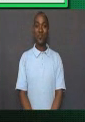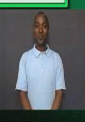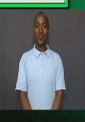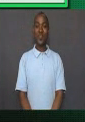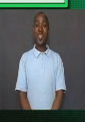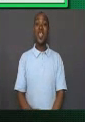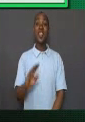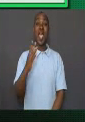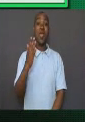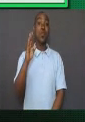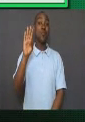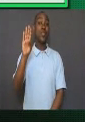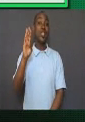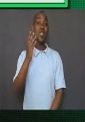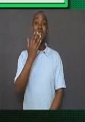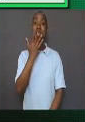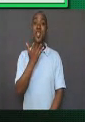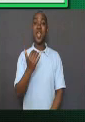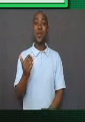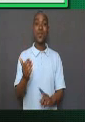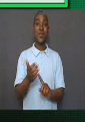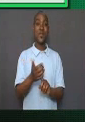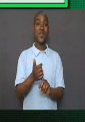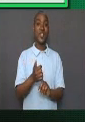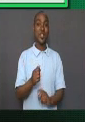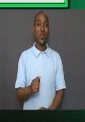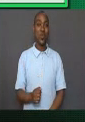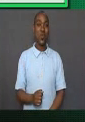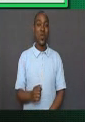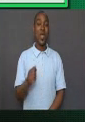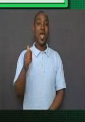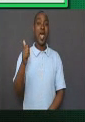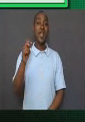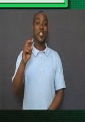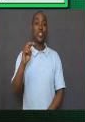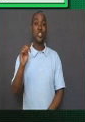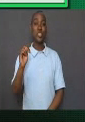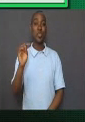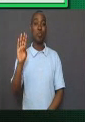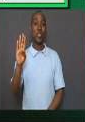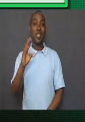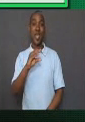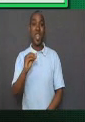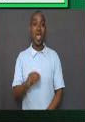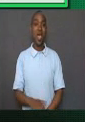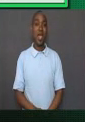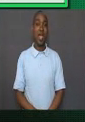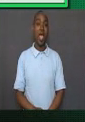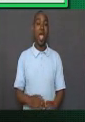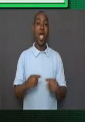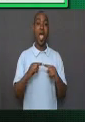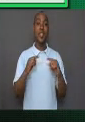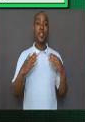Type B blood consists of antigen B and